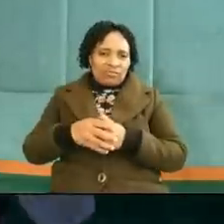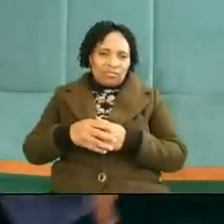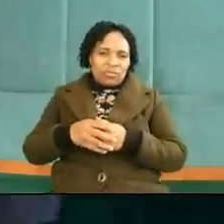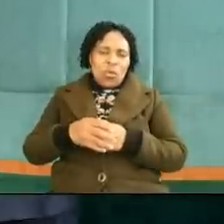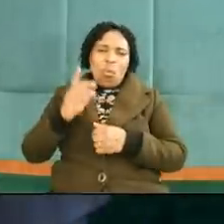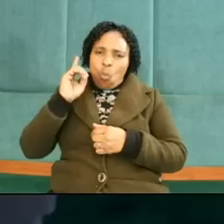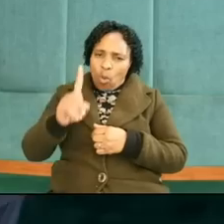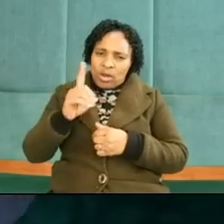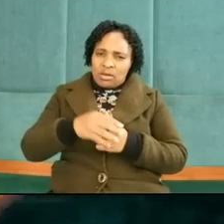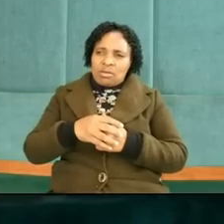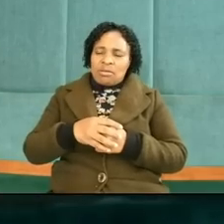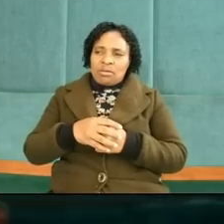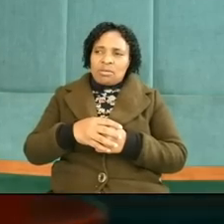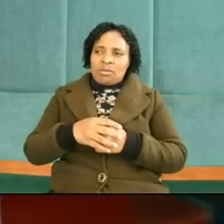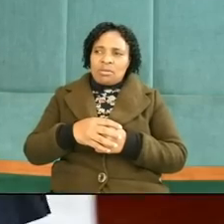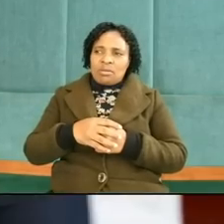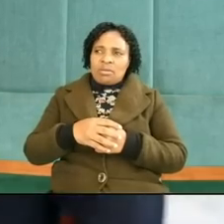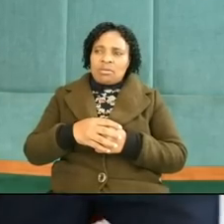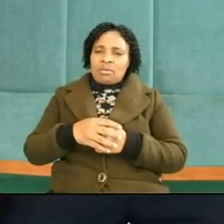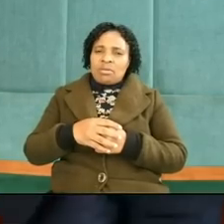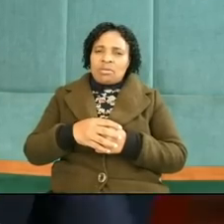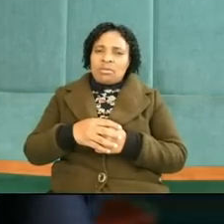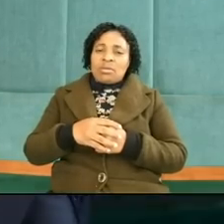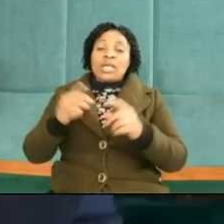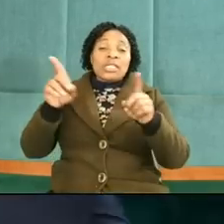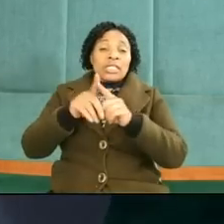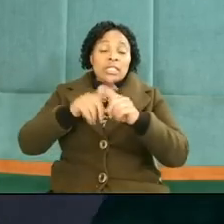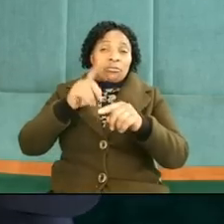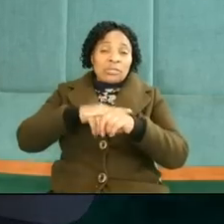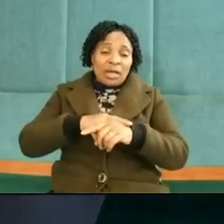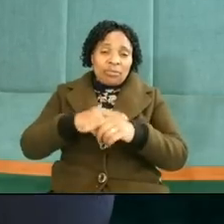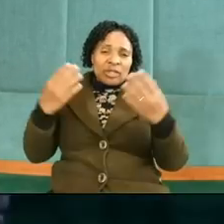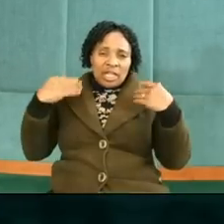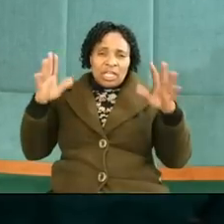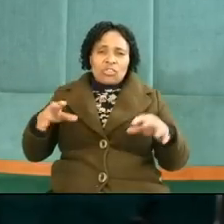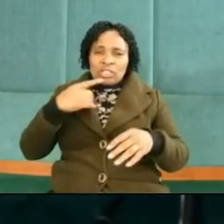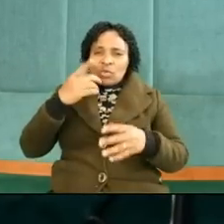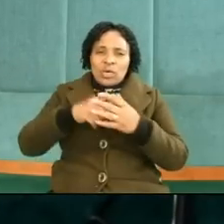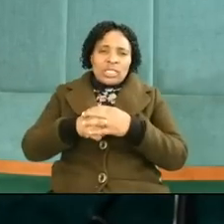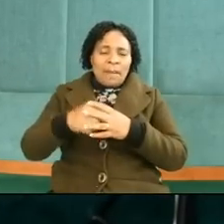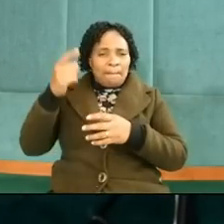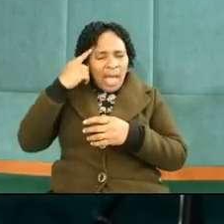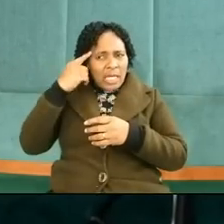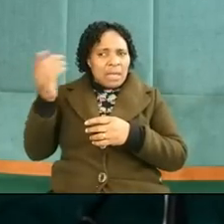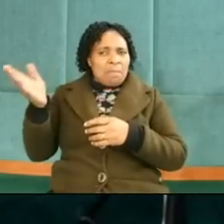She was the one dragging behind. And even though angel bring her out, she still had her mind